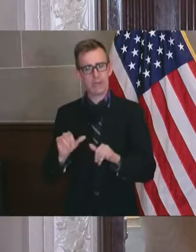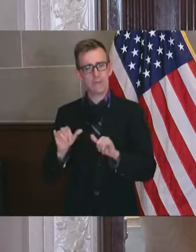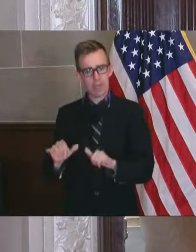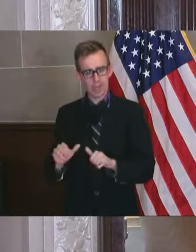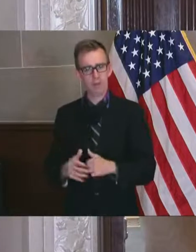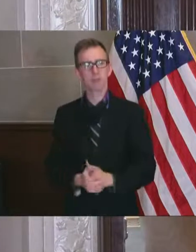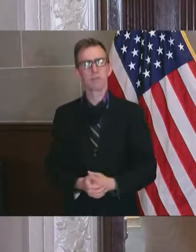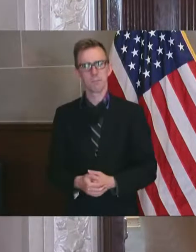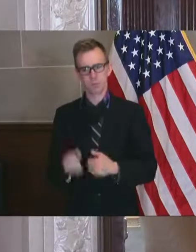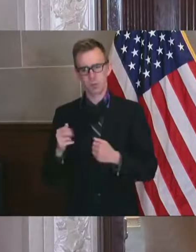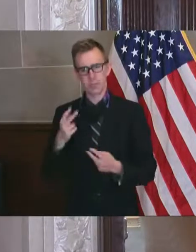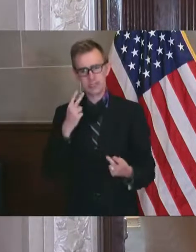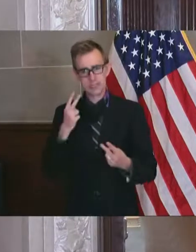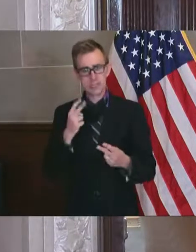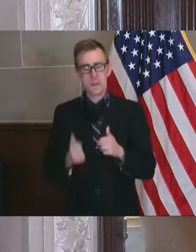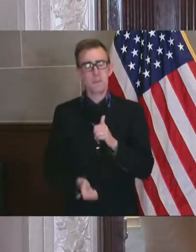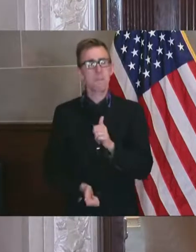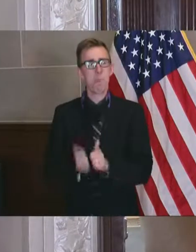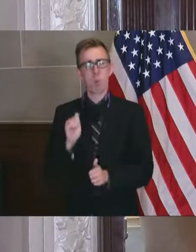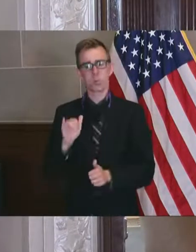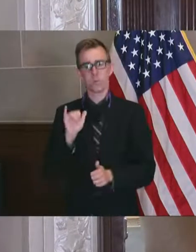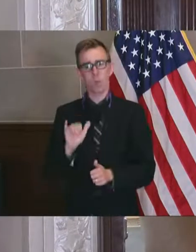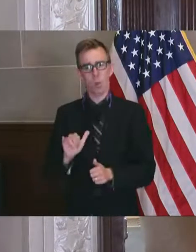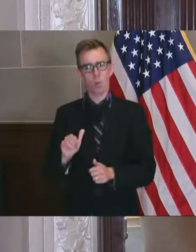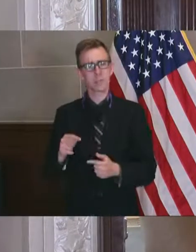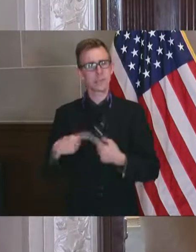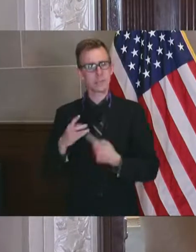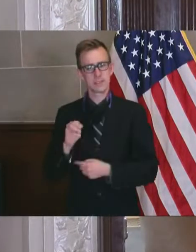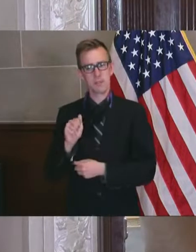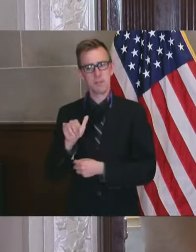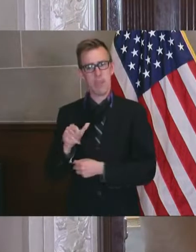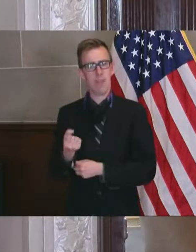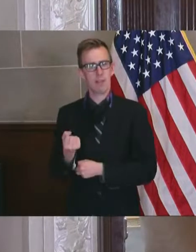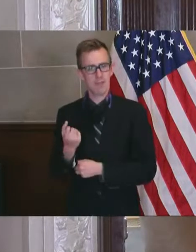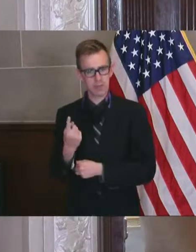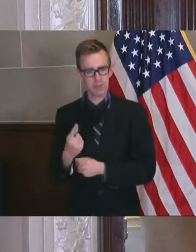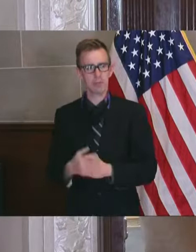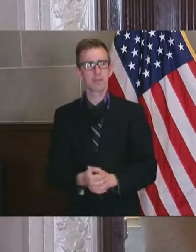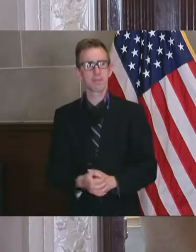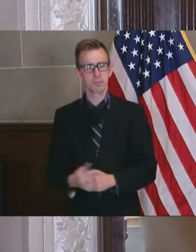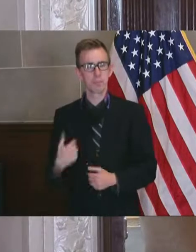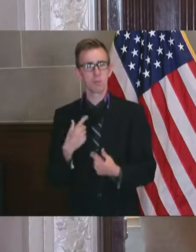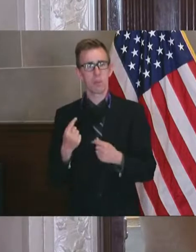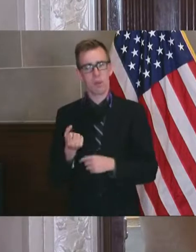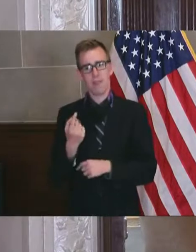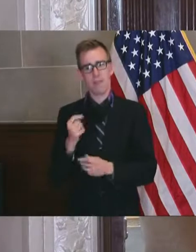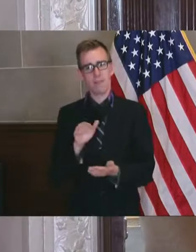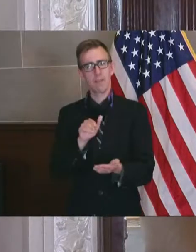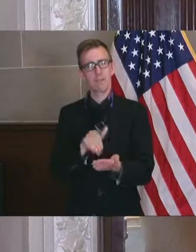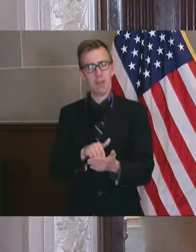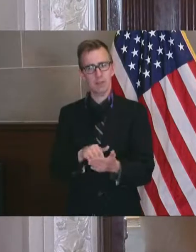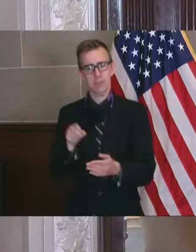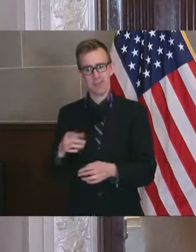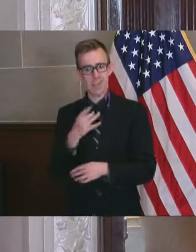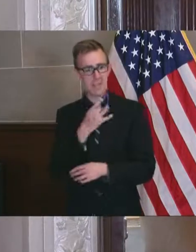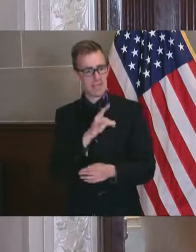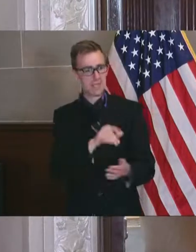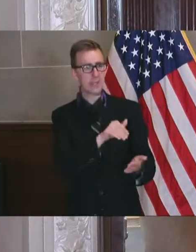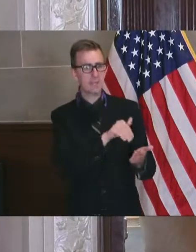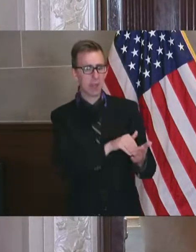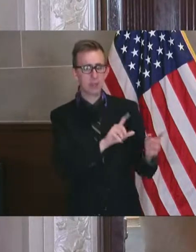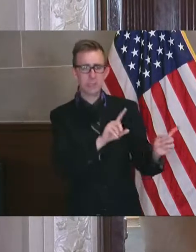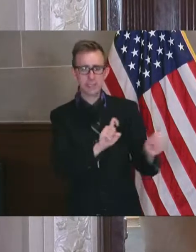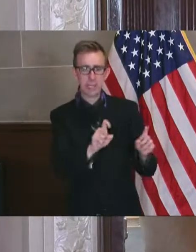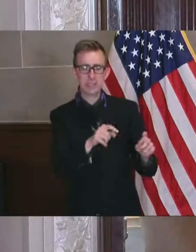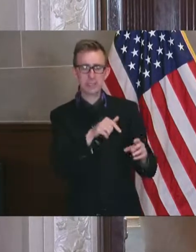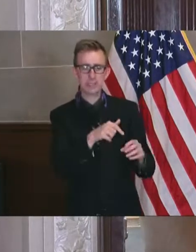them. You can see that the vast majority of those have been since May 11th. We've done 11,000, I think, of the 18,000 tests in